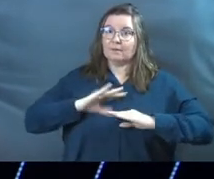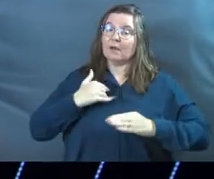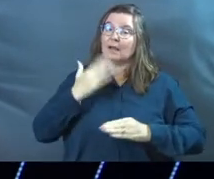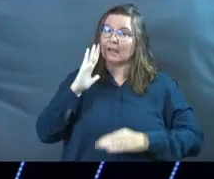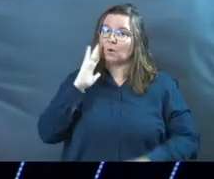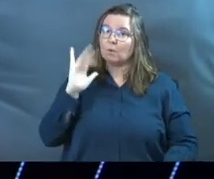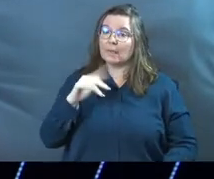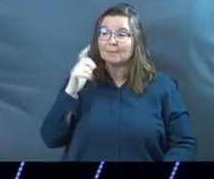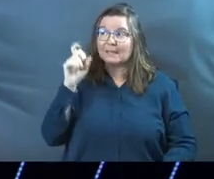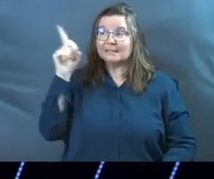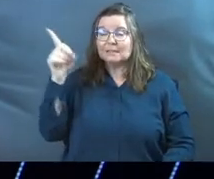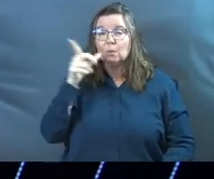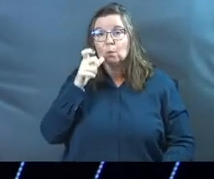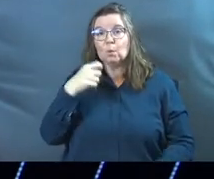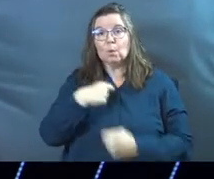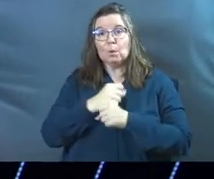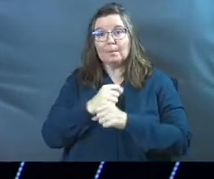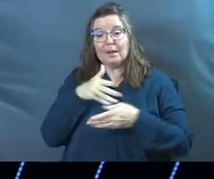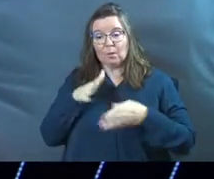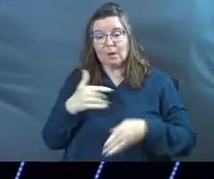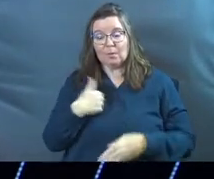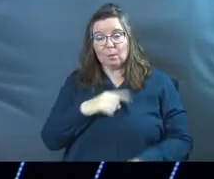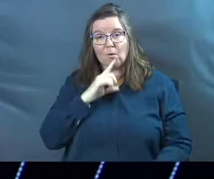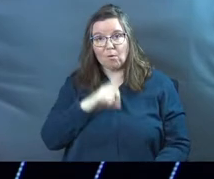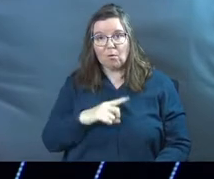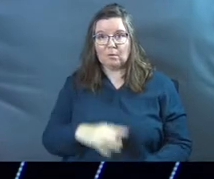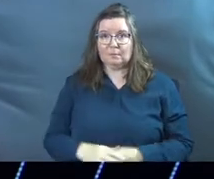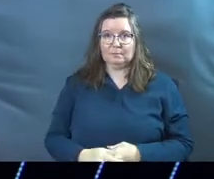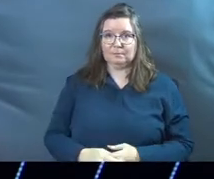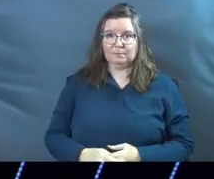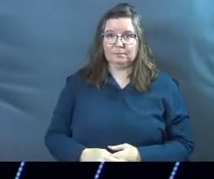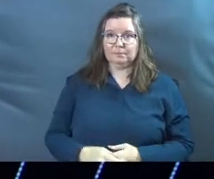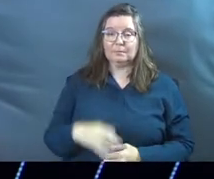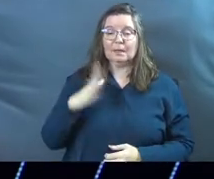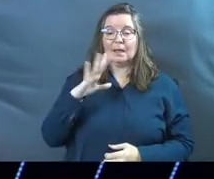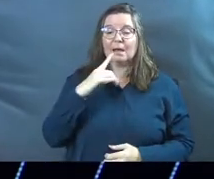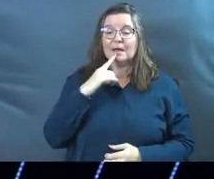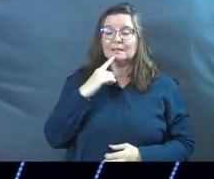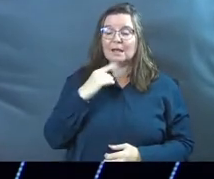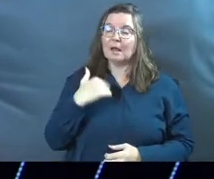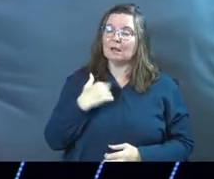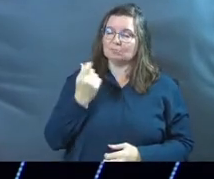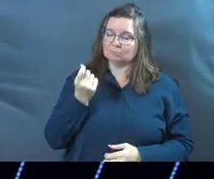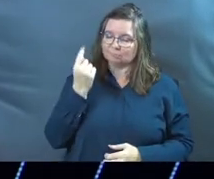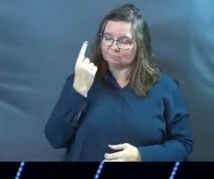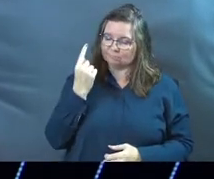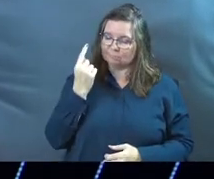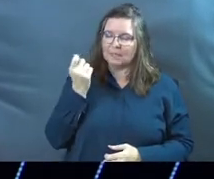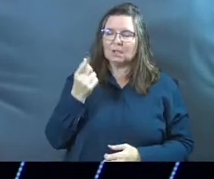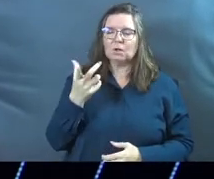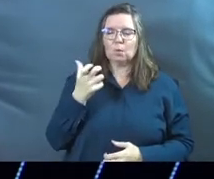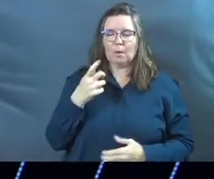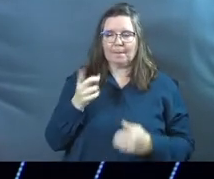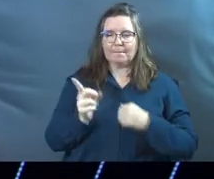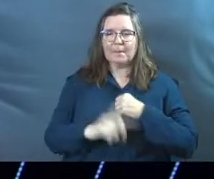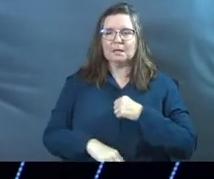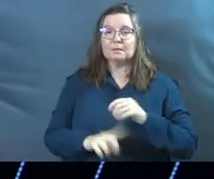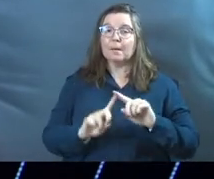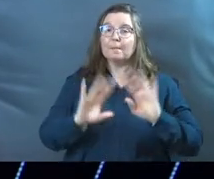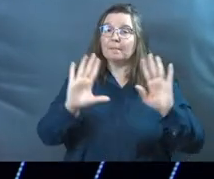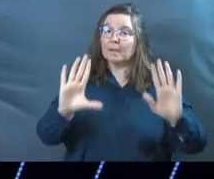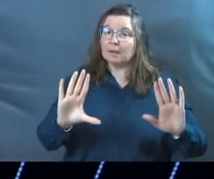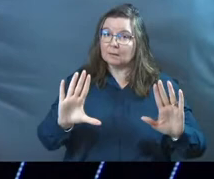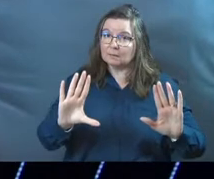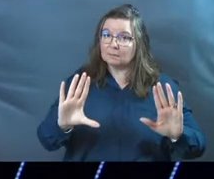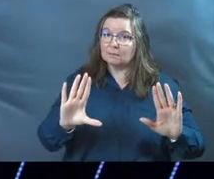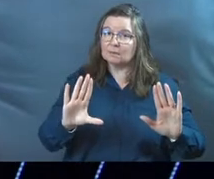And God knows that because he's the one who made us the way that we are. And God says, I get it. I get that you want punishment. But here's